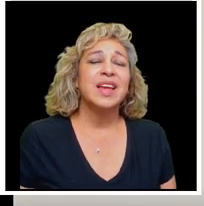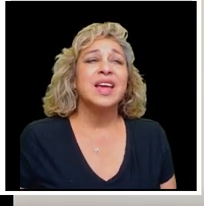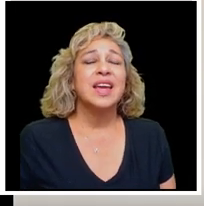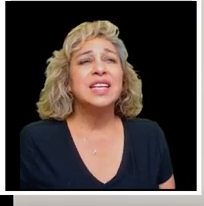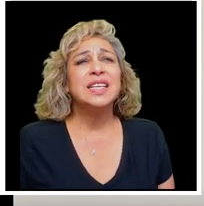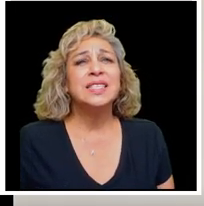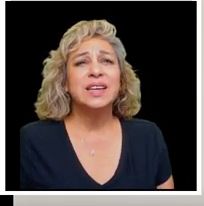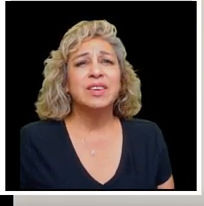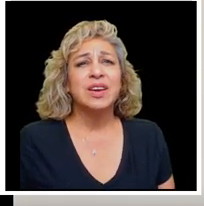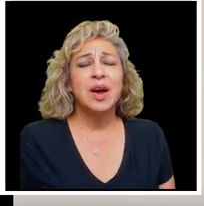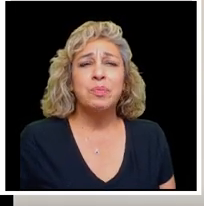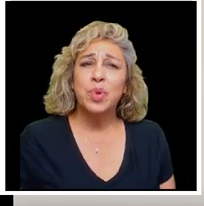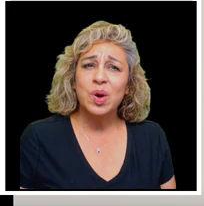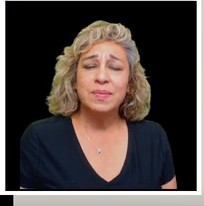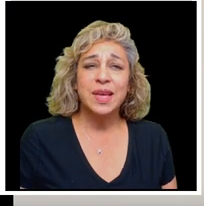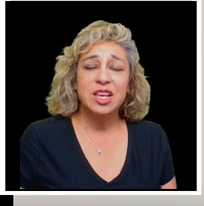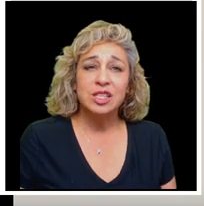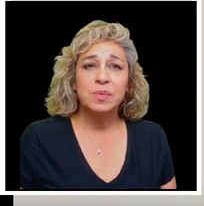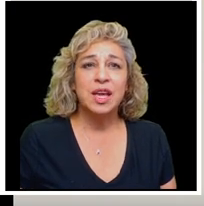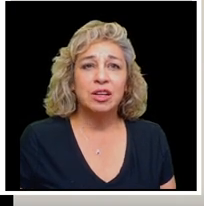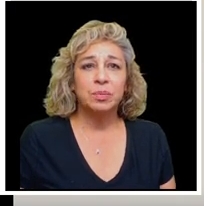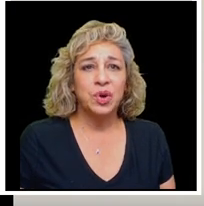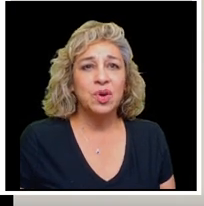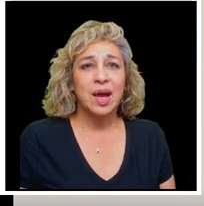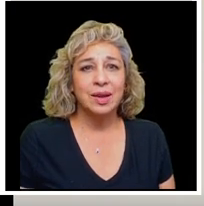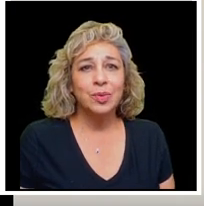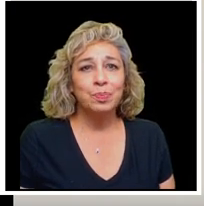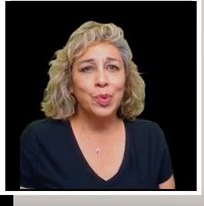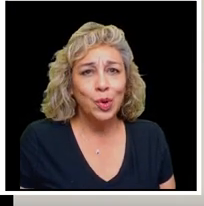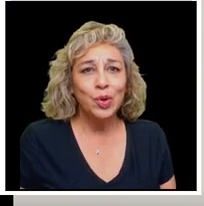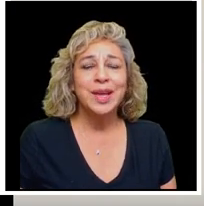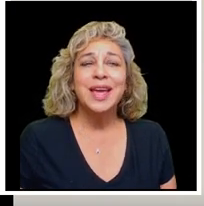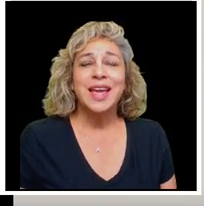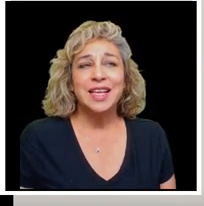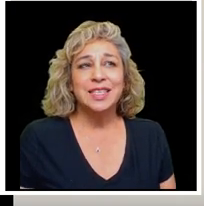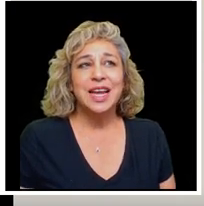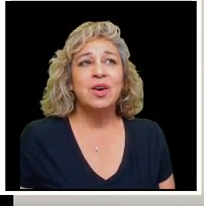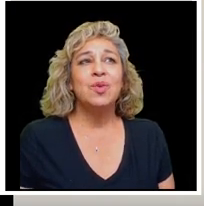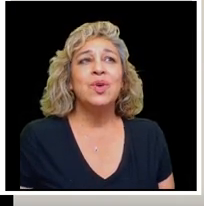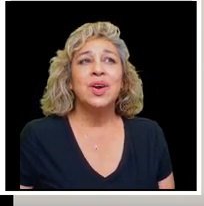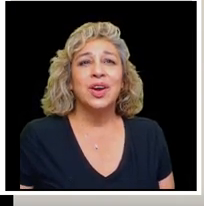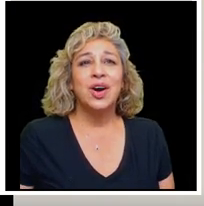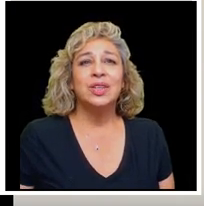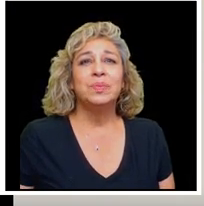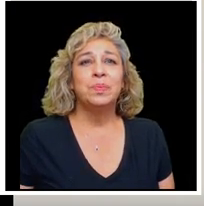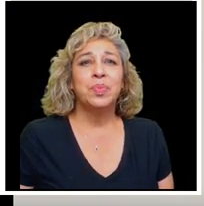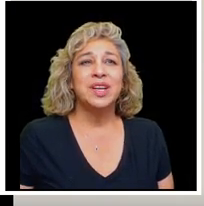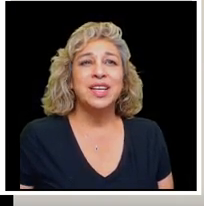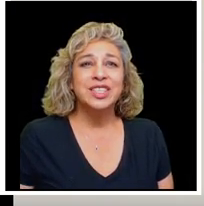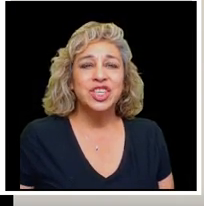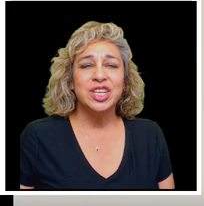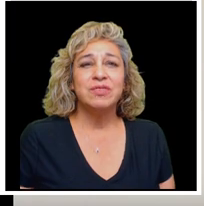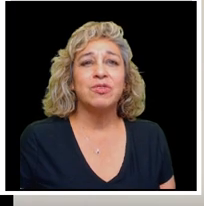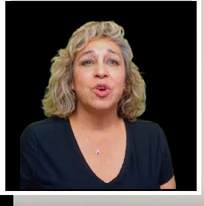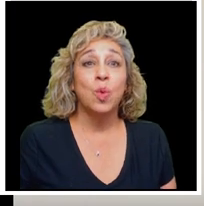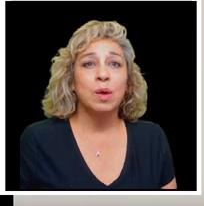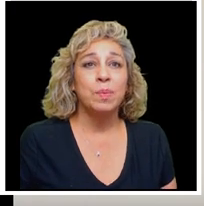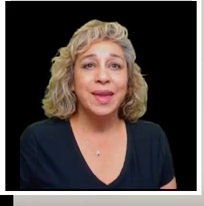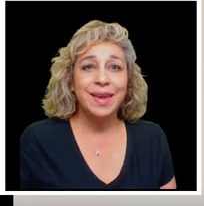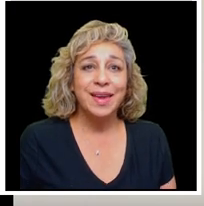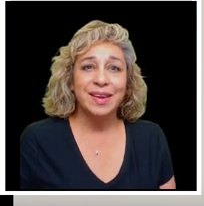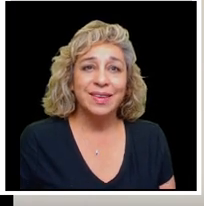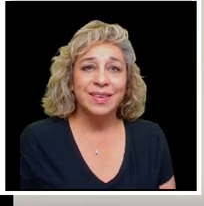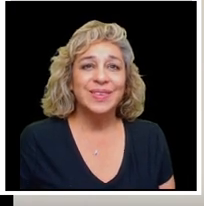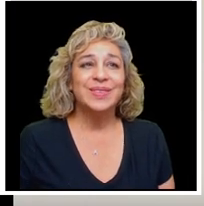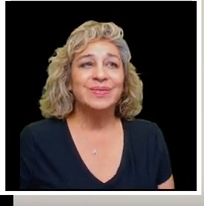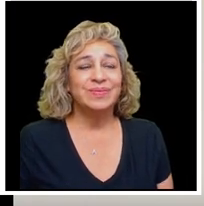he says the program that used to be called broken poo is now called production for wellbeing